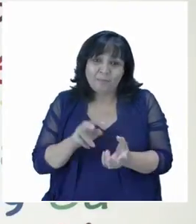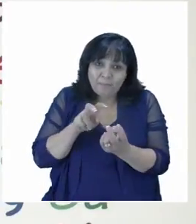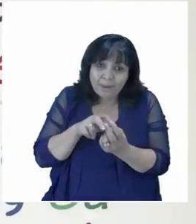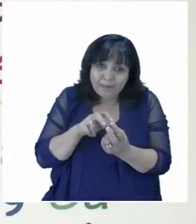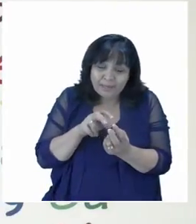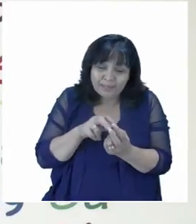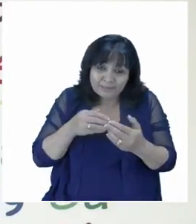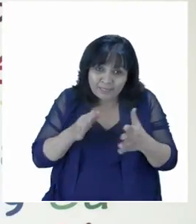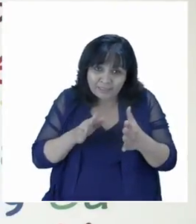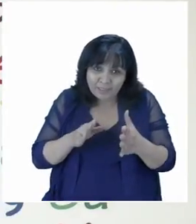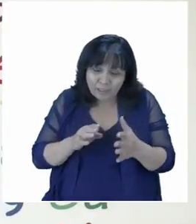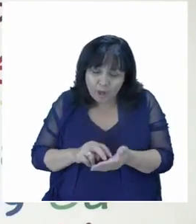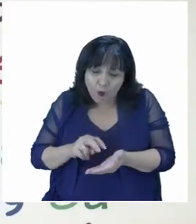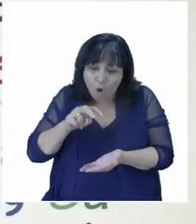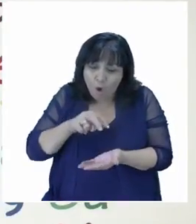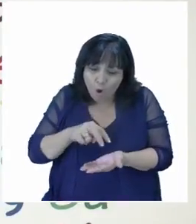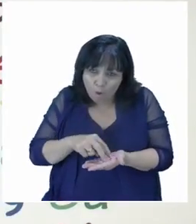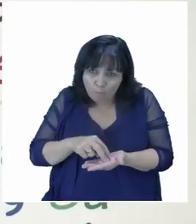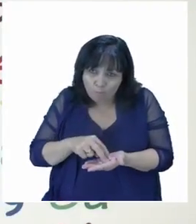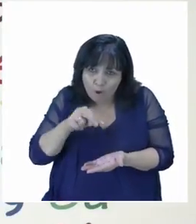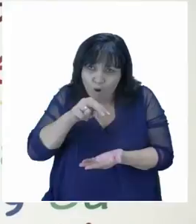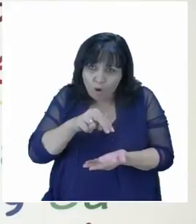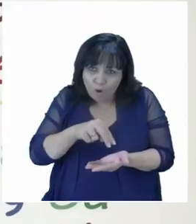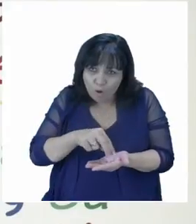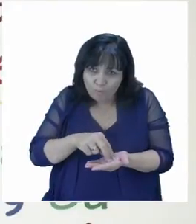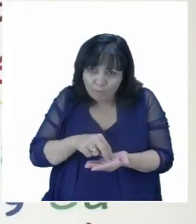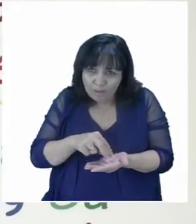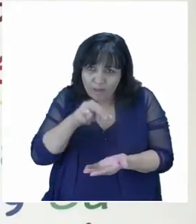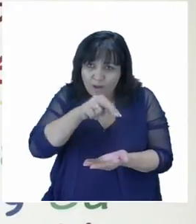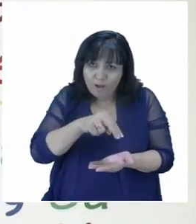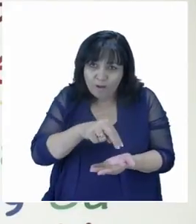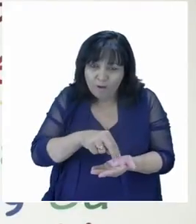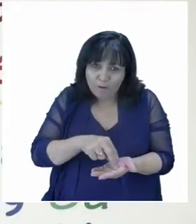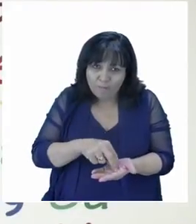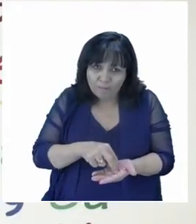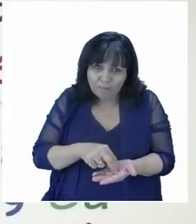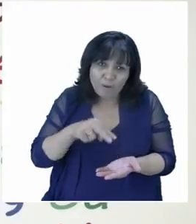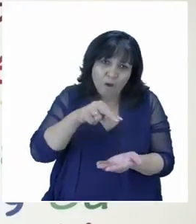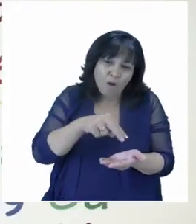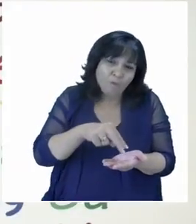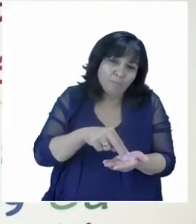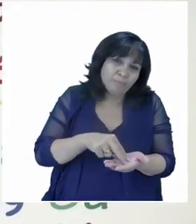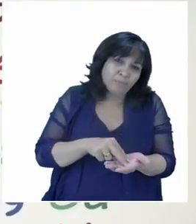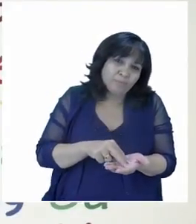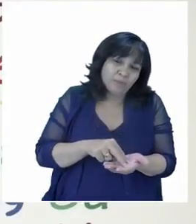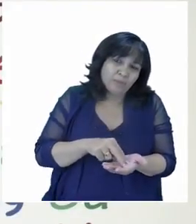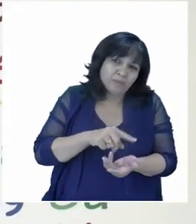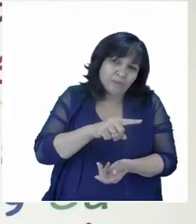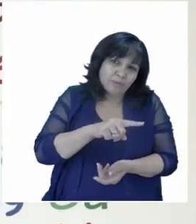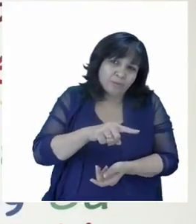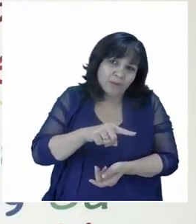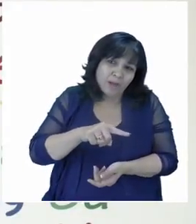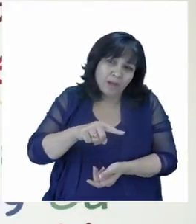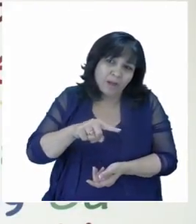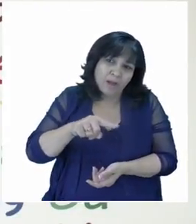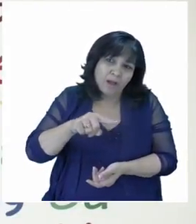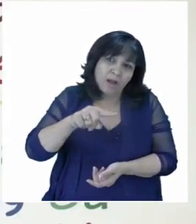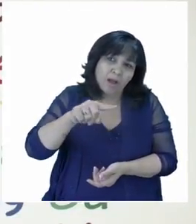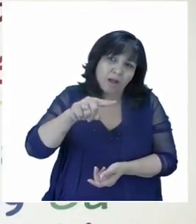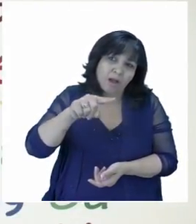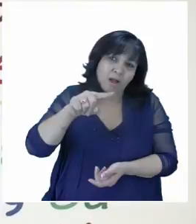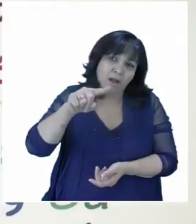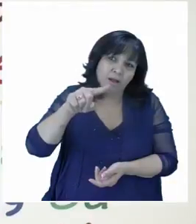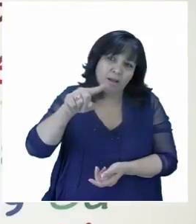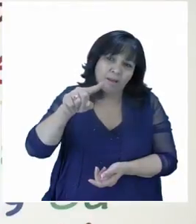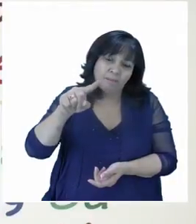hop, hop, hop, hop. Hop, hop, hop, hop, hop. Remember, it's okay